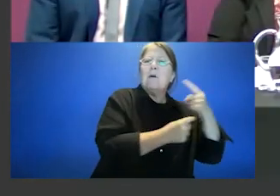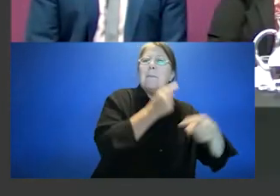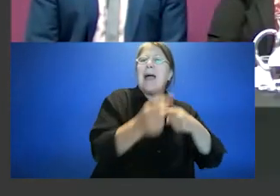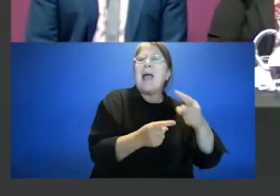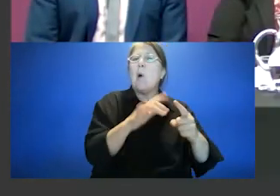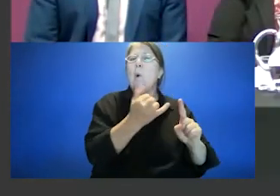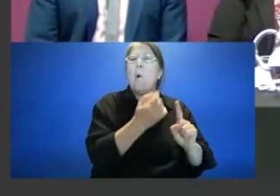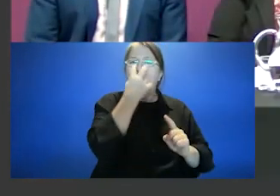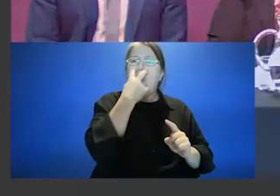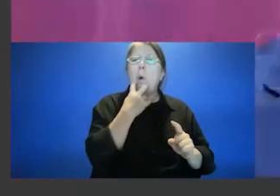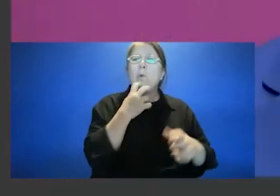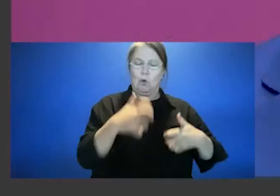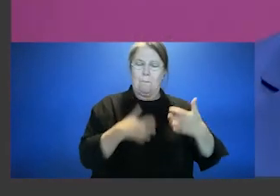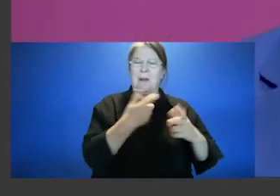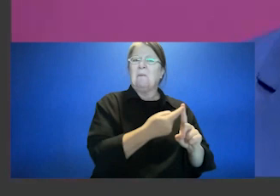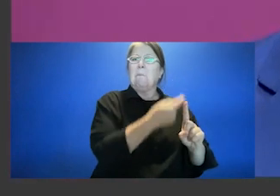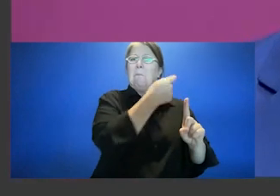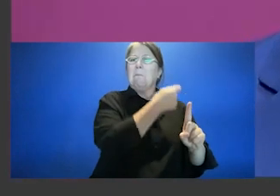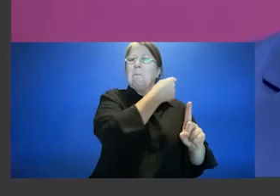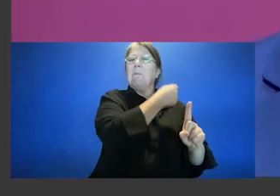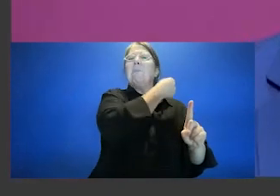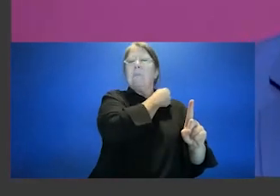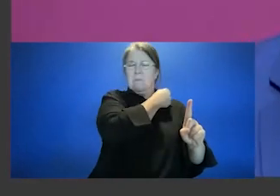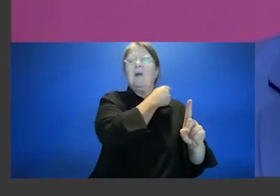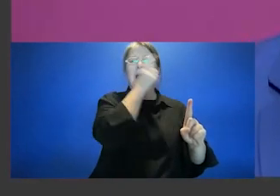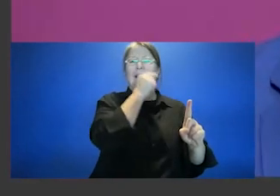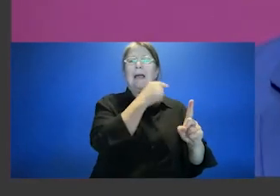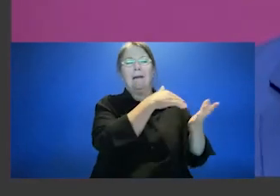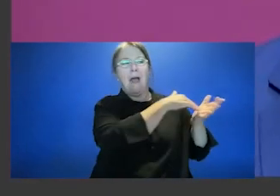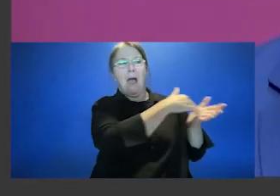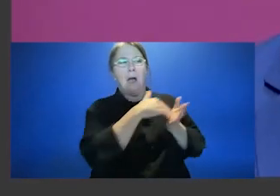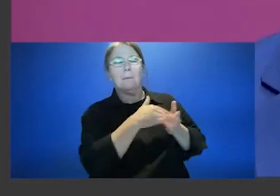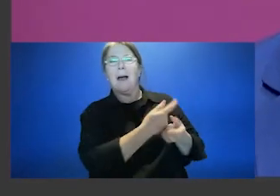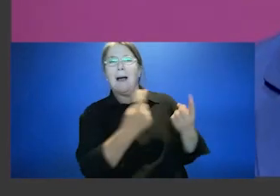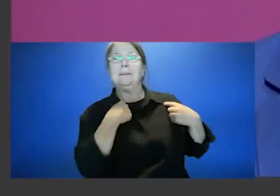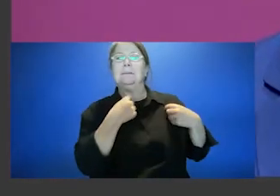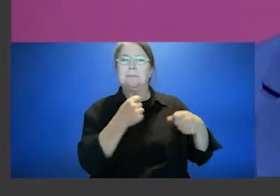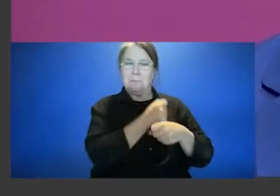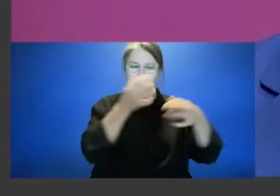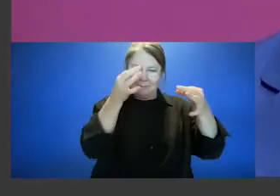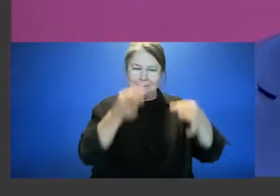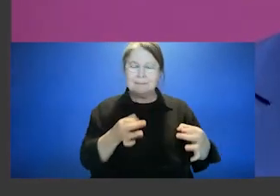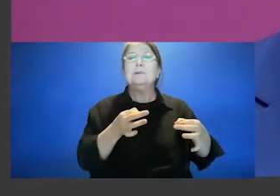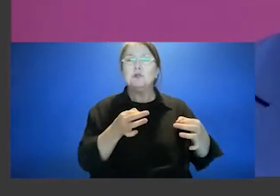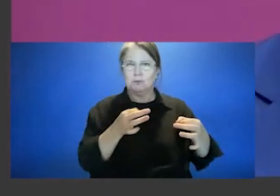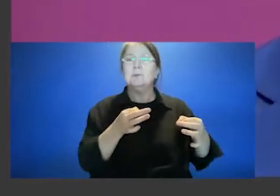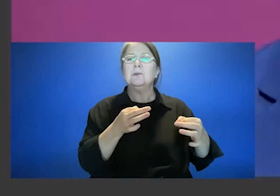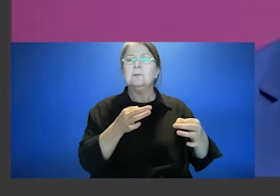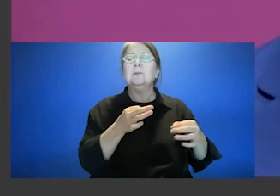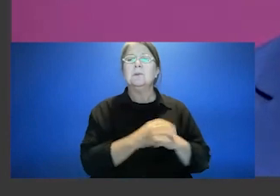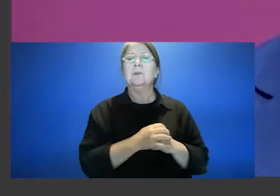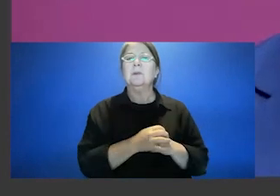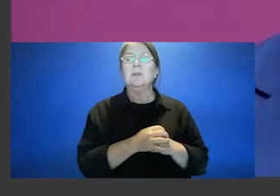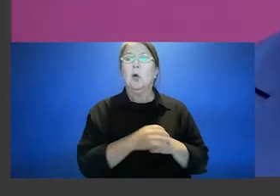dealt with previously. So we rely on other intelligence that we may have or information that's available through the complaint, and